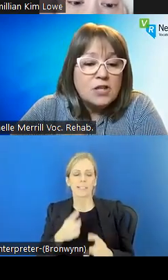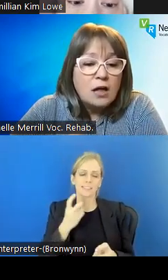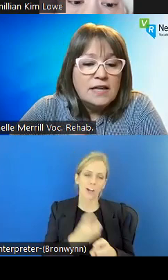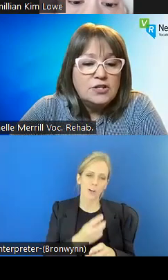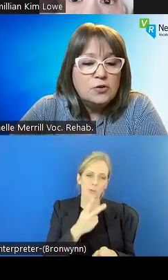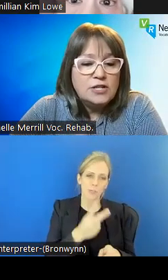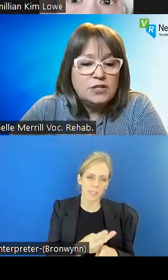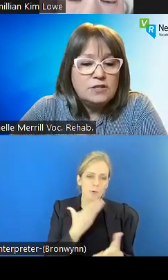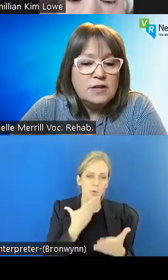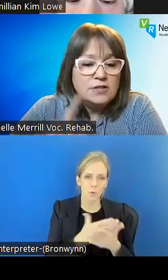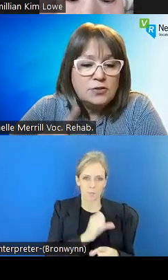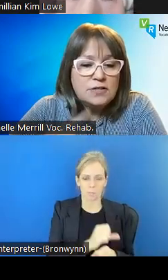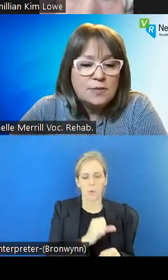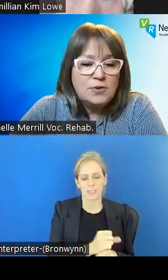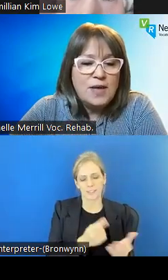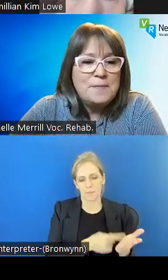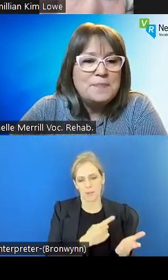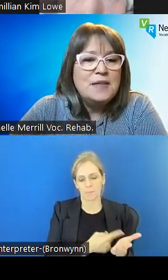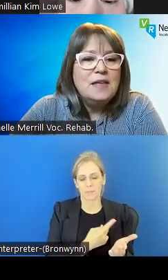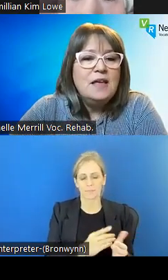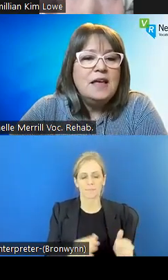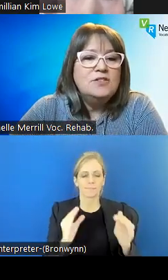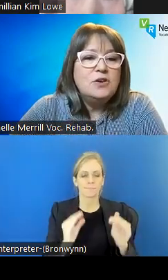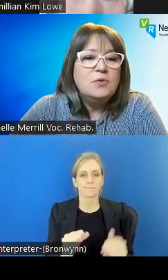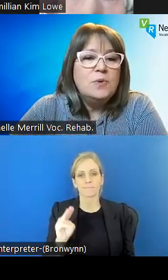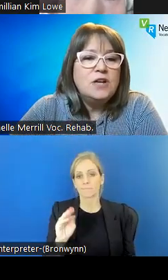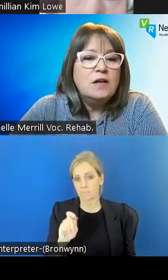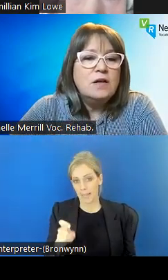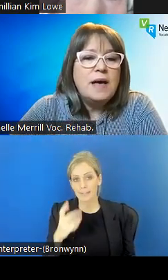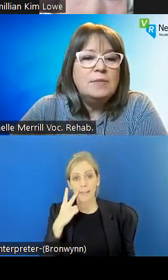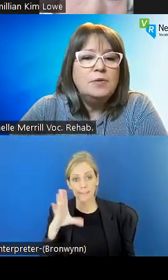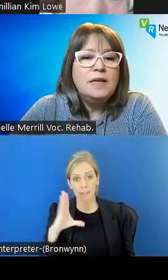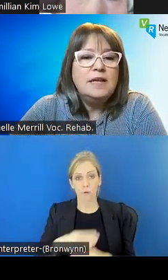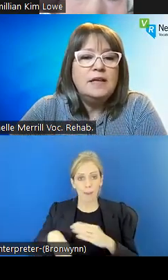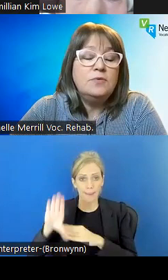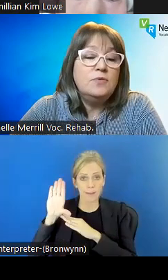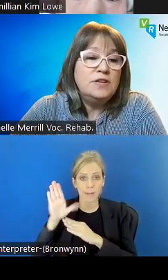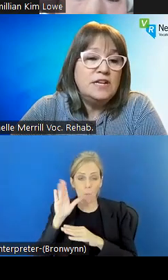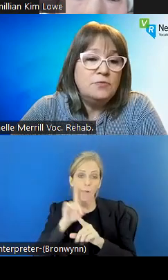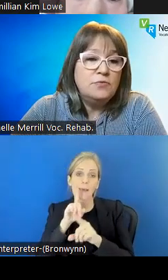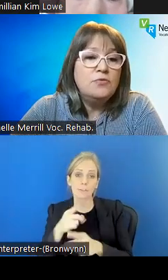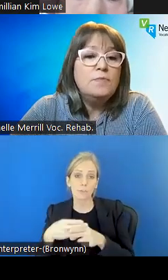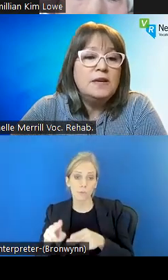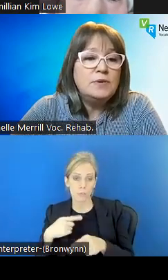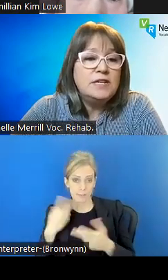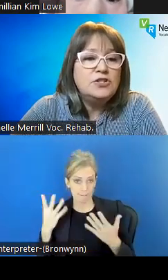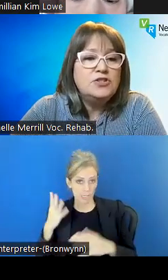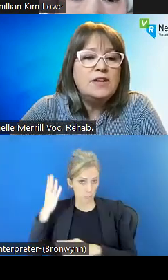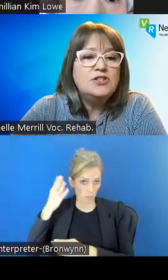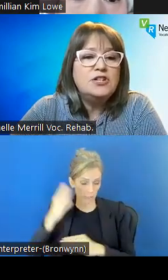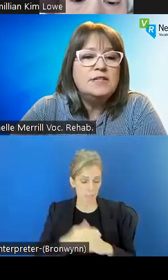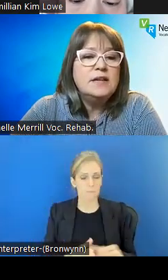Max, I'll get to your question as soon as I'm done, okay? And so we talk about implementing and recruitment and